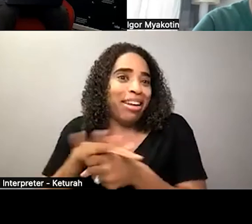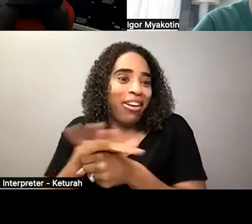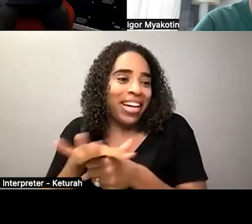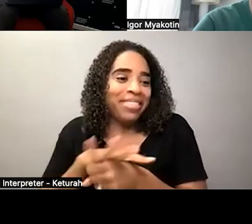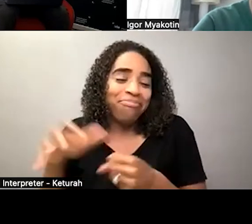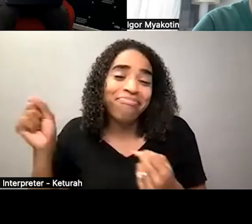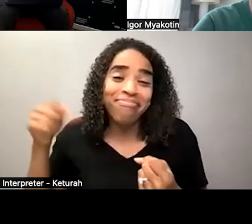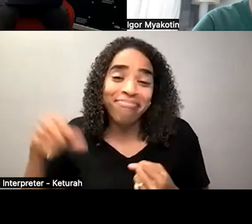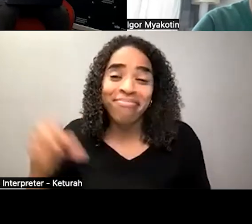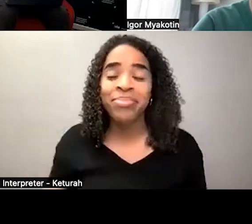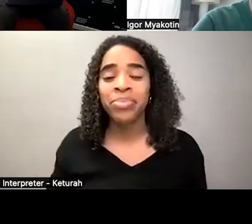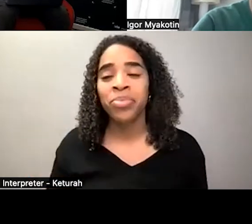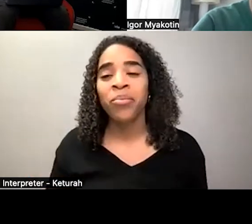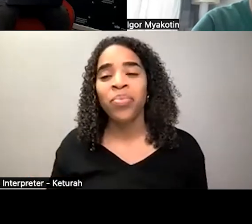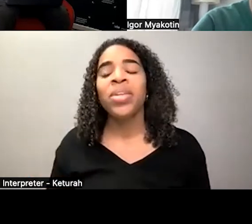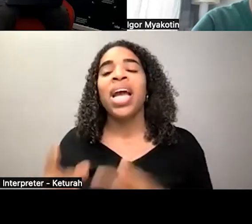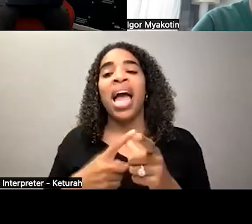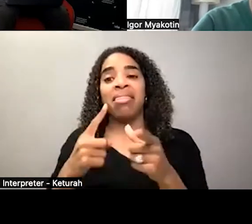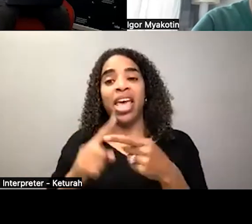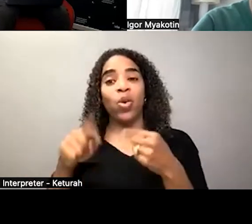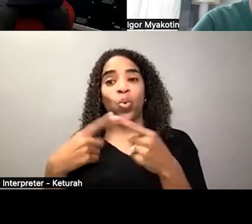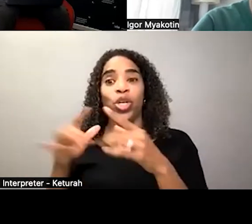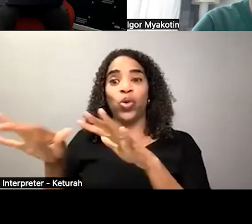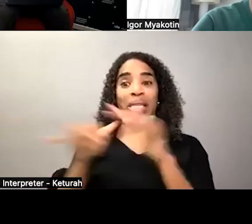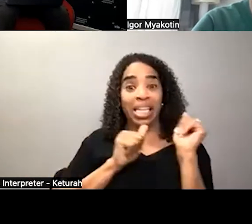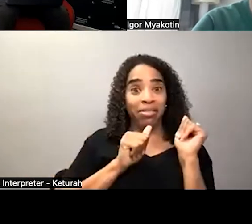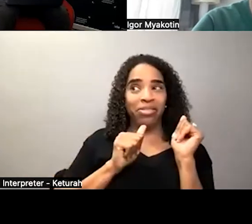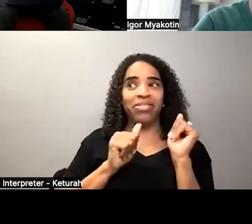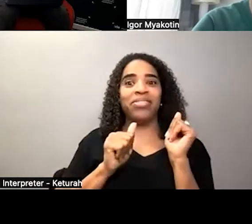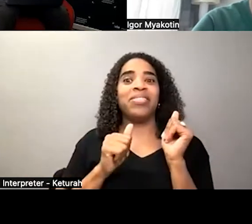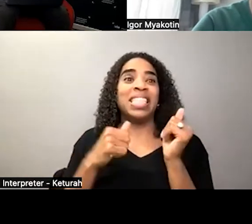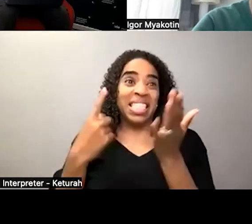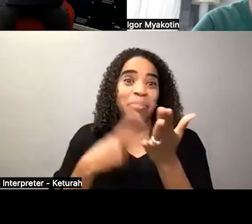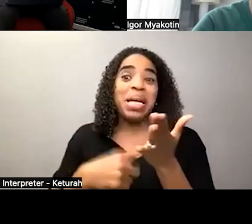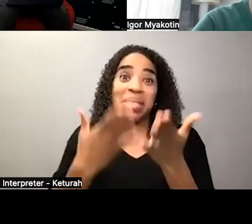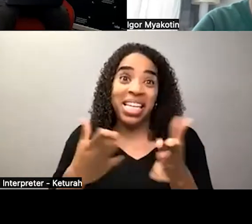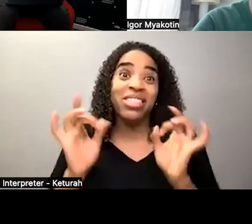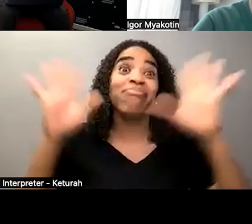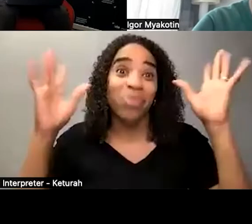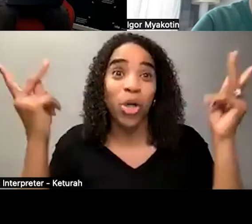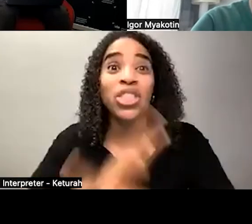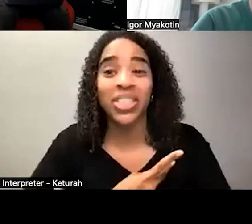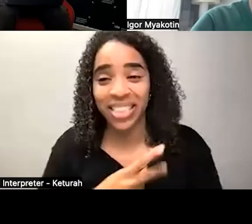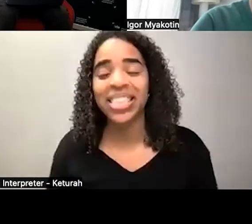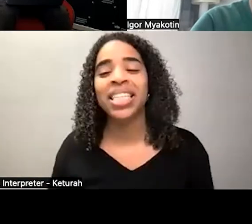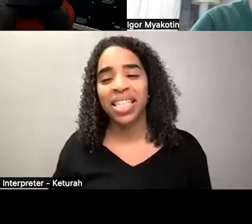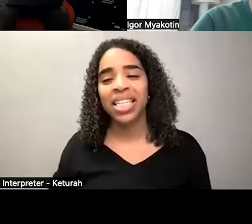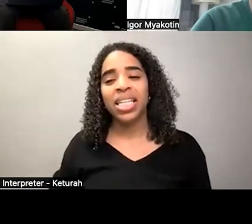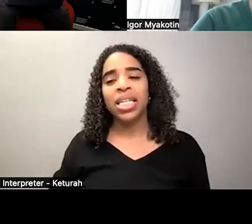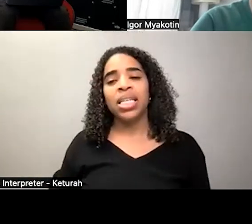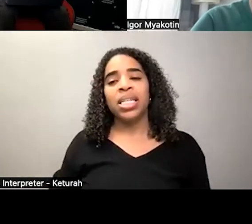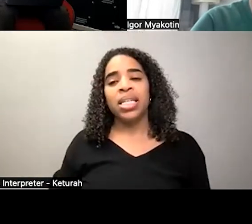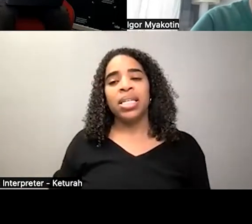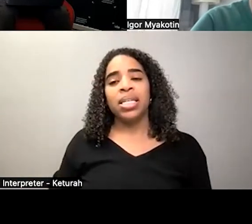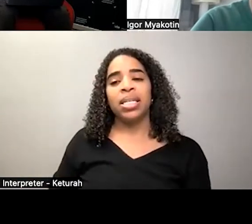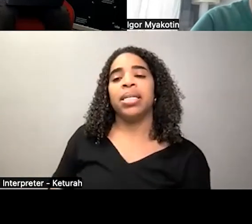yeah, and then when you get out, things can get only worse. Like many people still stay in these countries